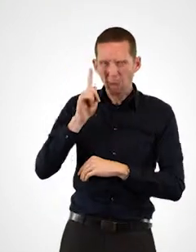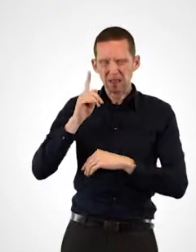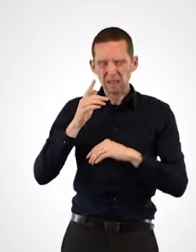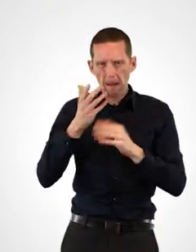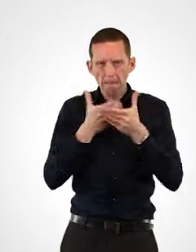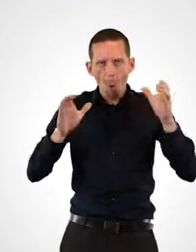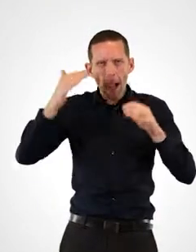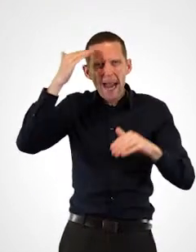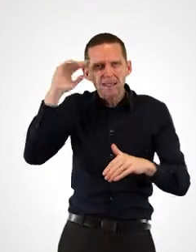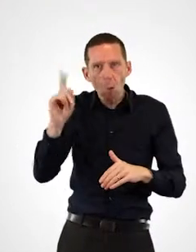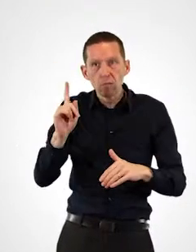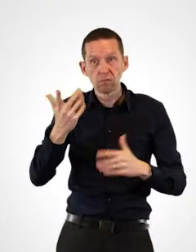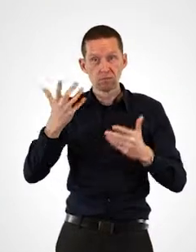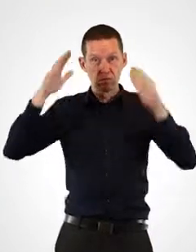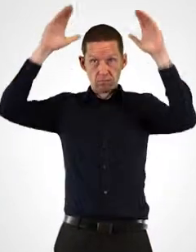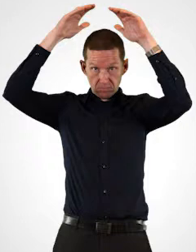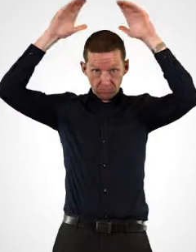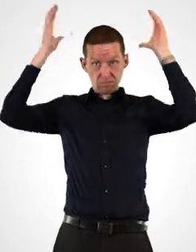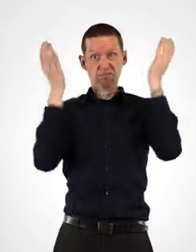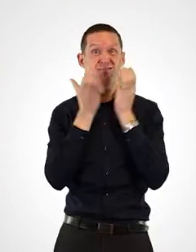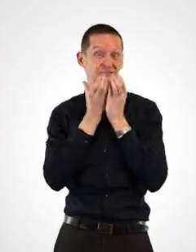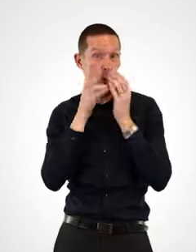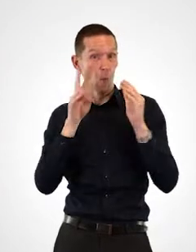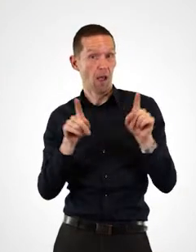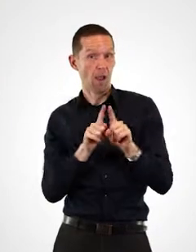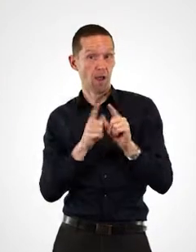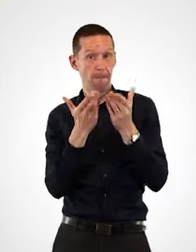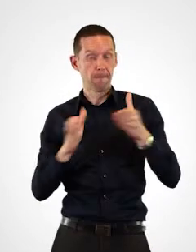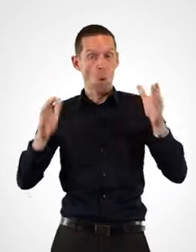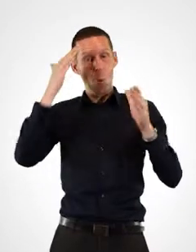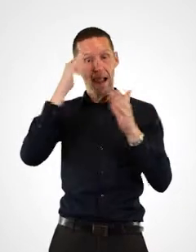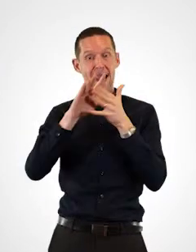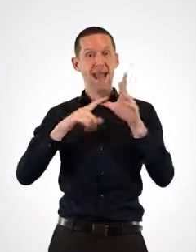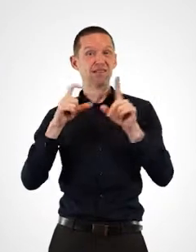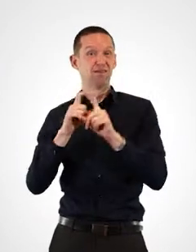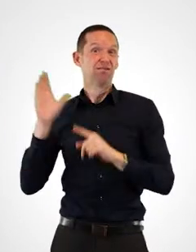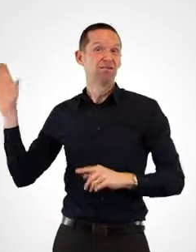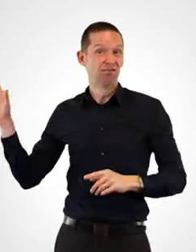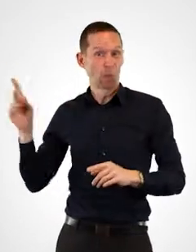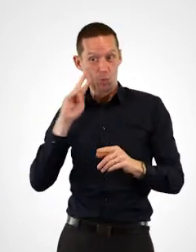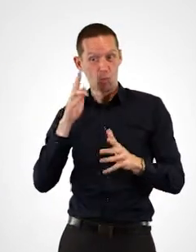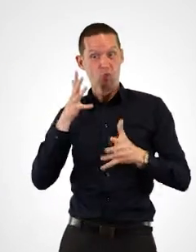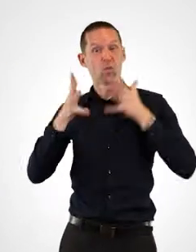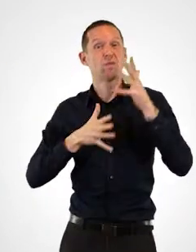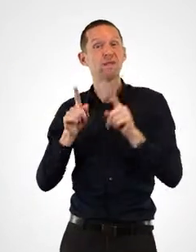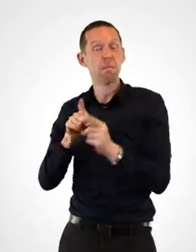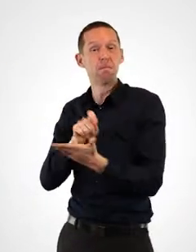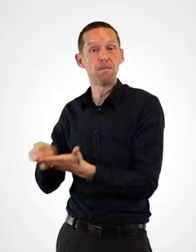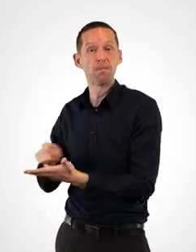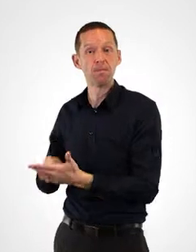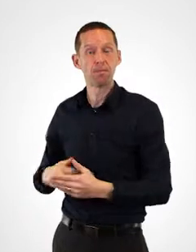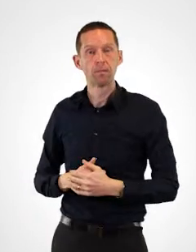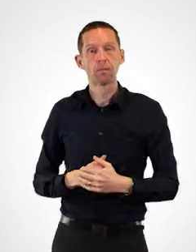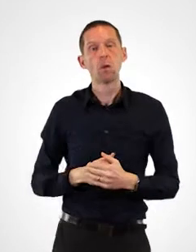if you sign helmet, it looks an awful lot like bullhead when you write it down. So someone who's